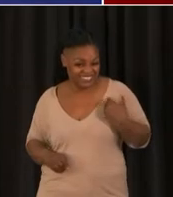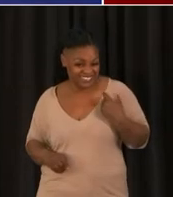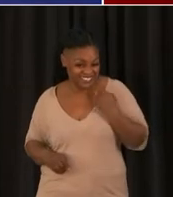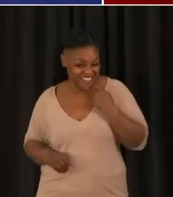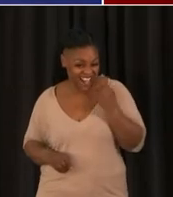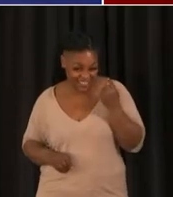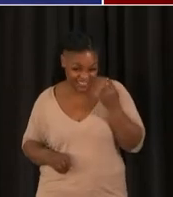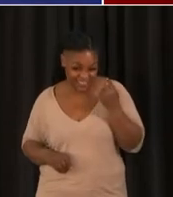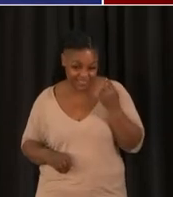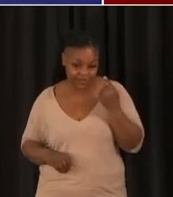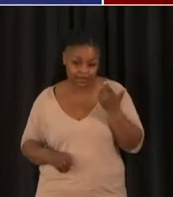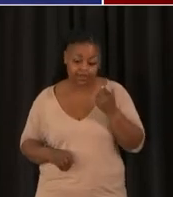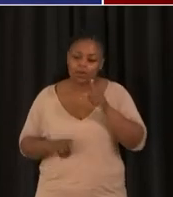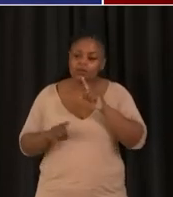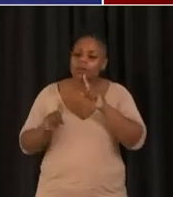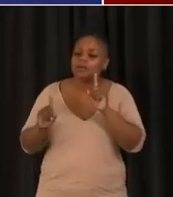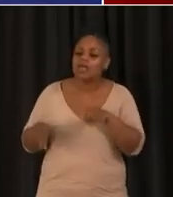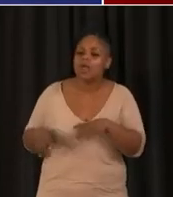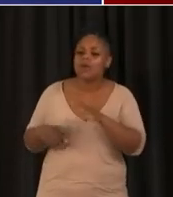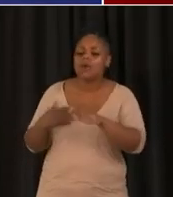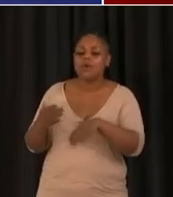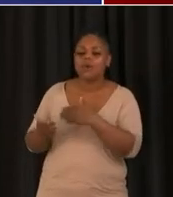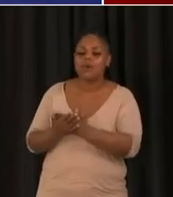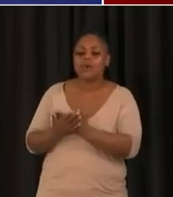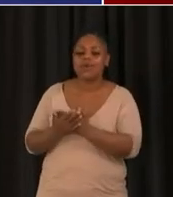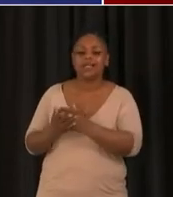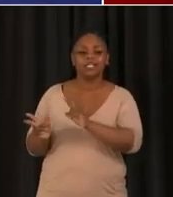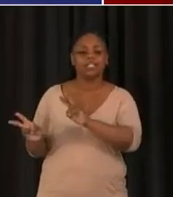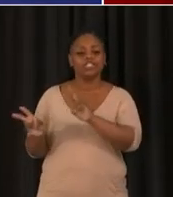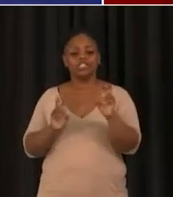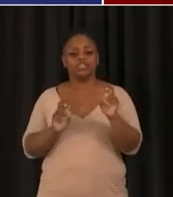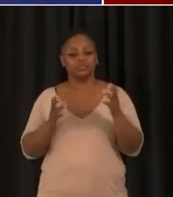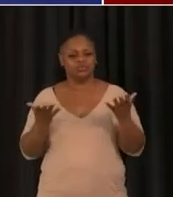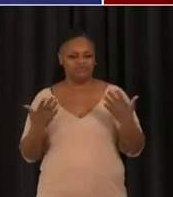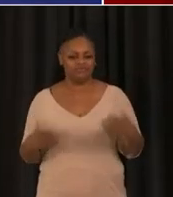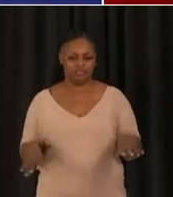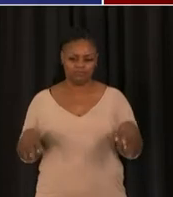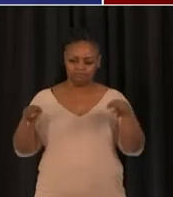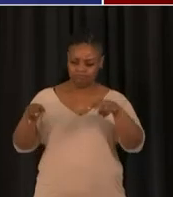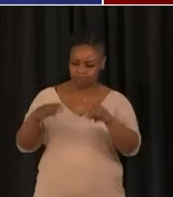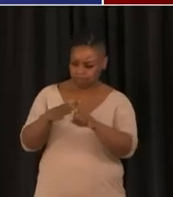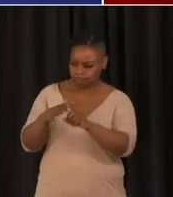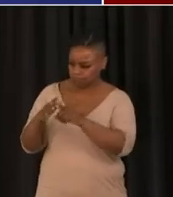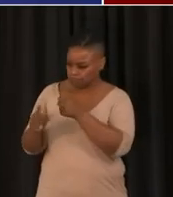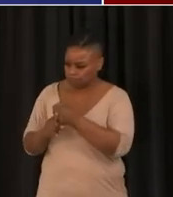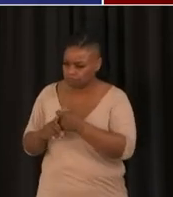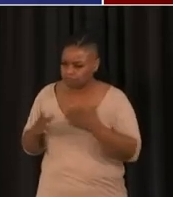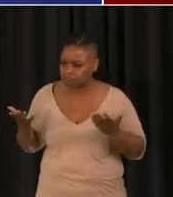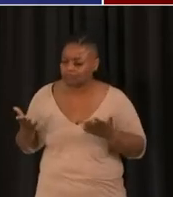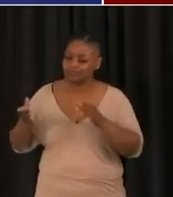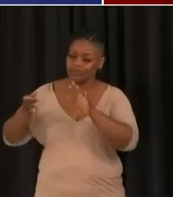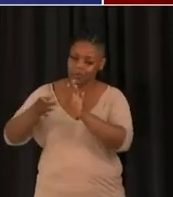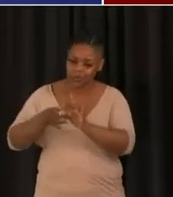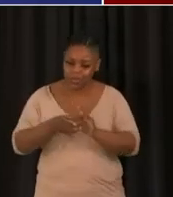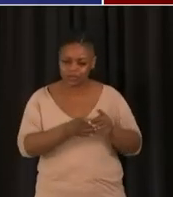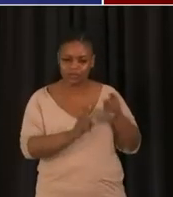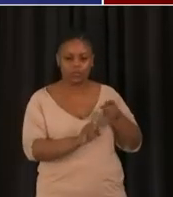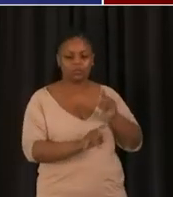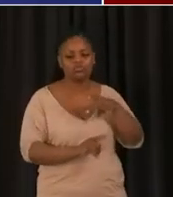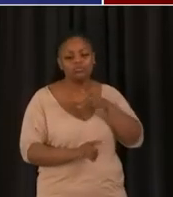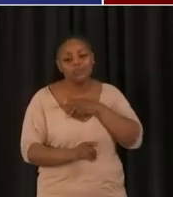everyone. Good afternoon, Deputy Mayor. It's a pleasure to be here today, and I greatly appreciate the opportunity